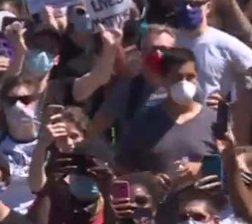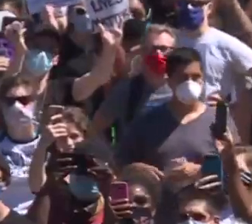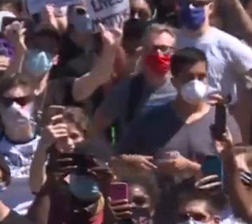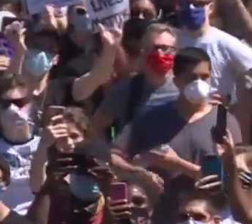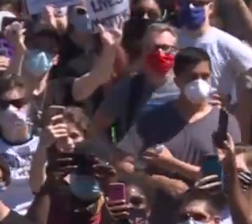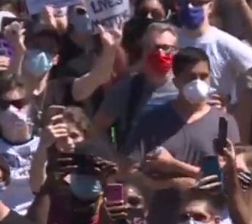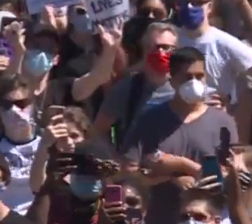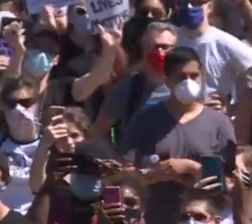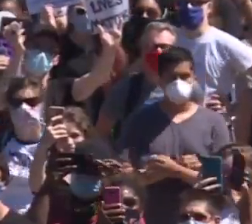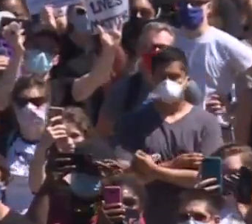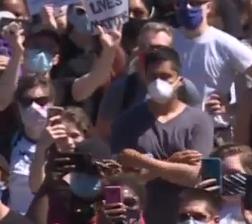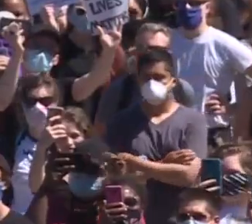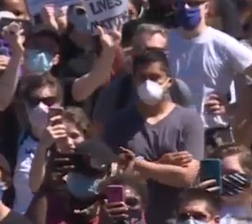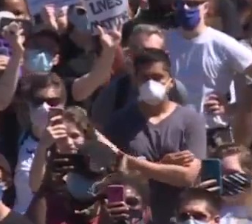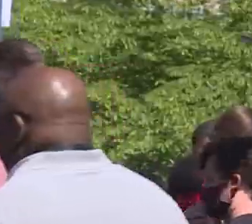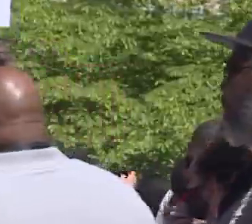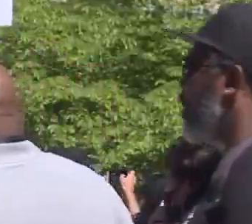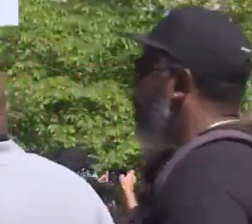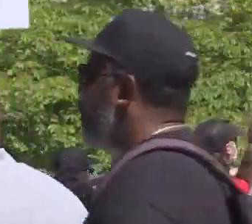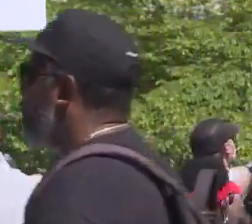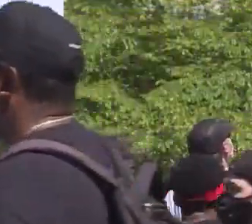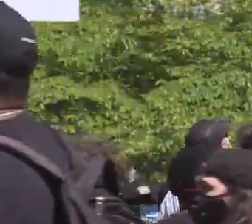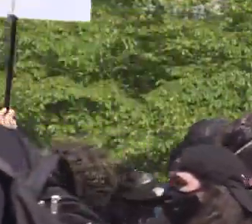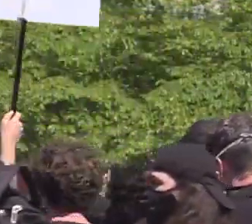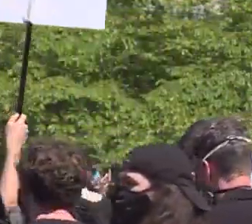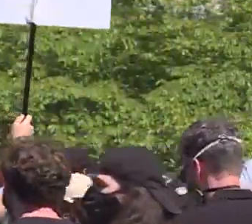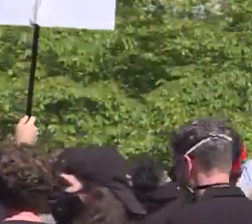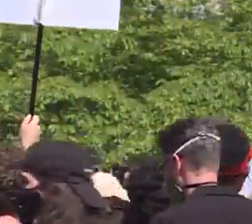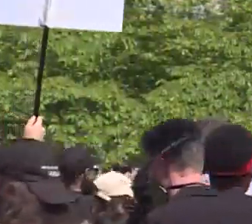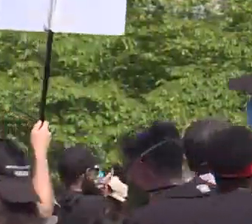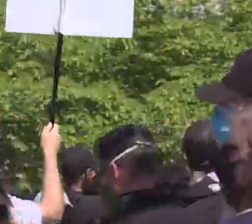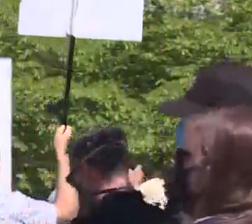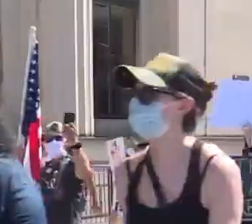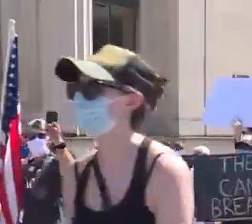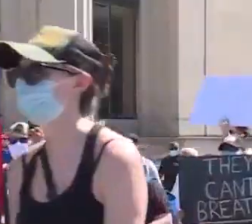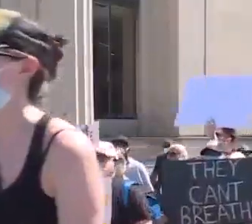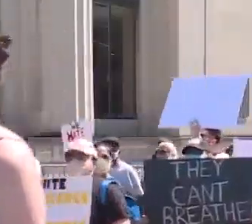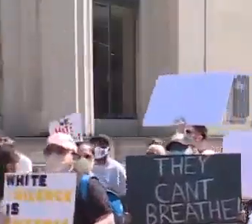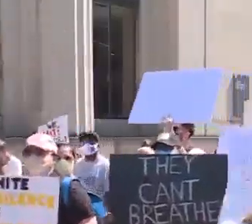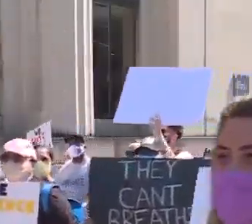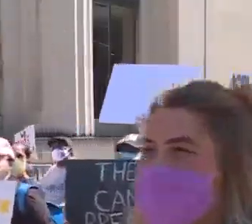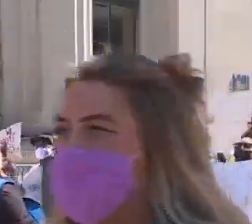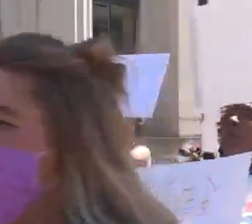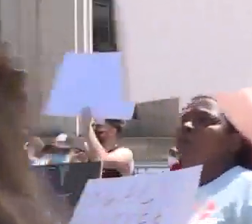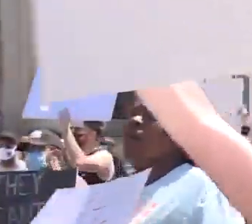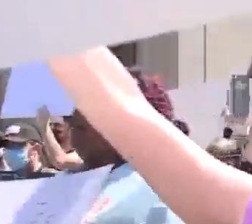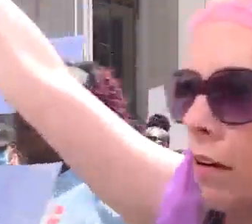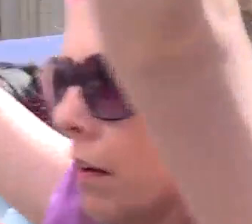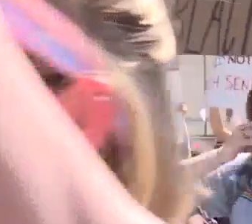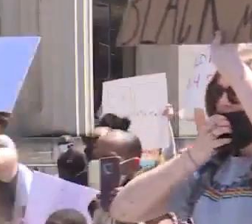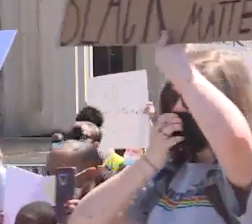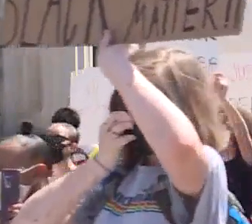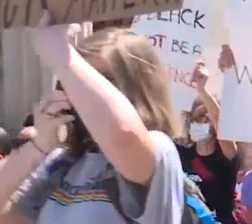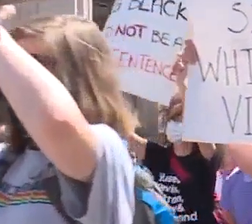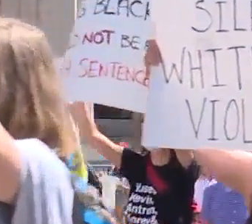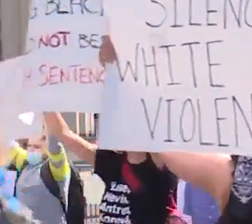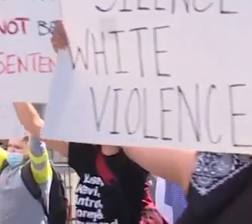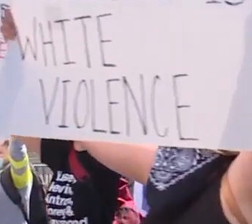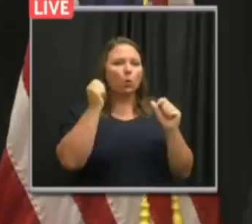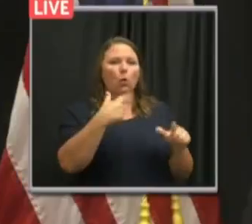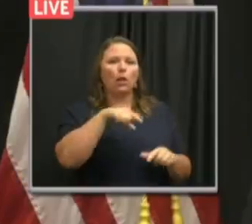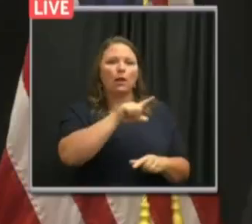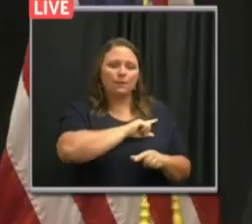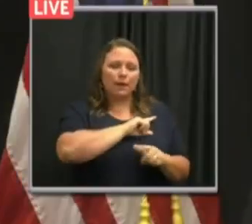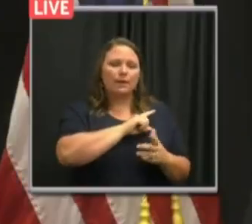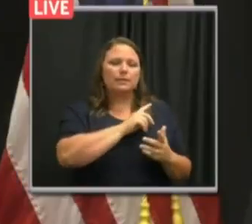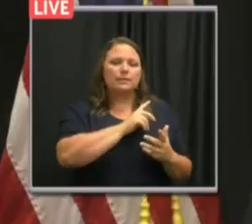Saturday, a scheduled social justice protest. I asked Cooper if he hopes organizers will also cancel because of crowd concerns.